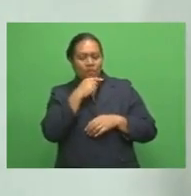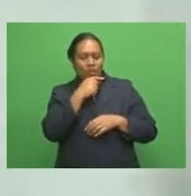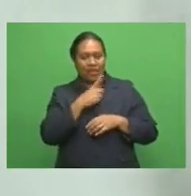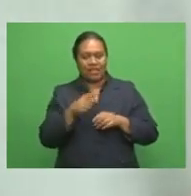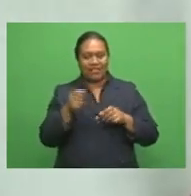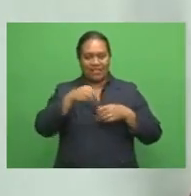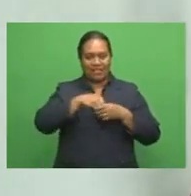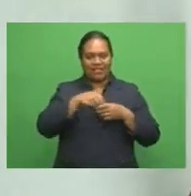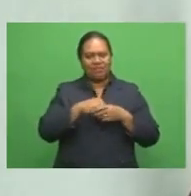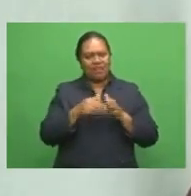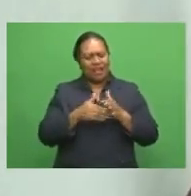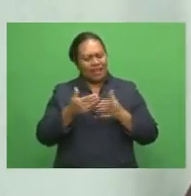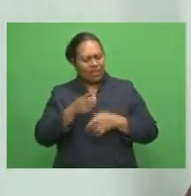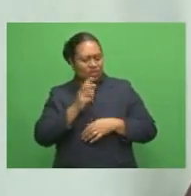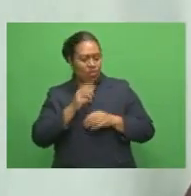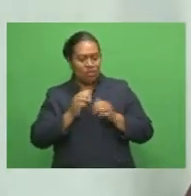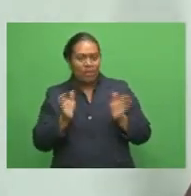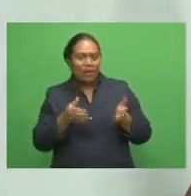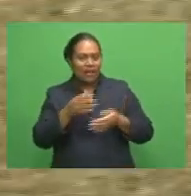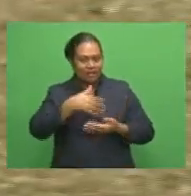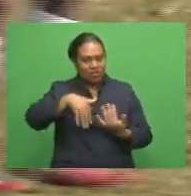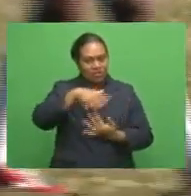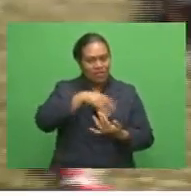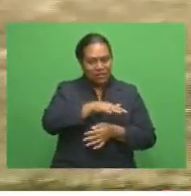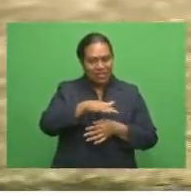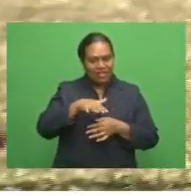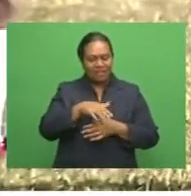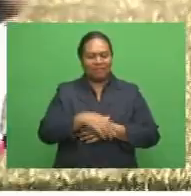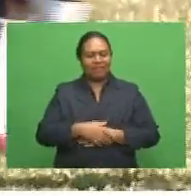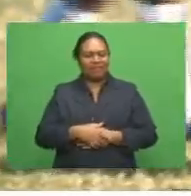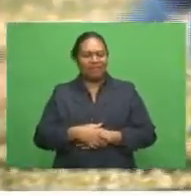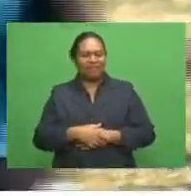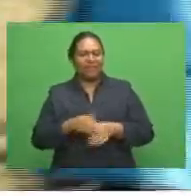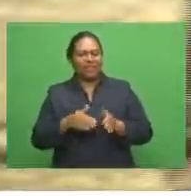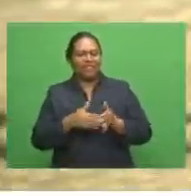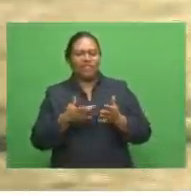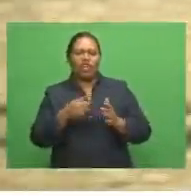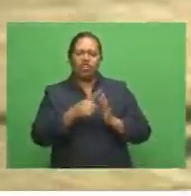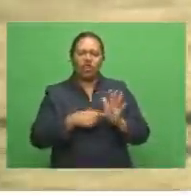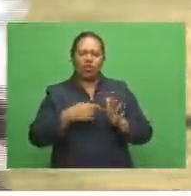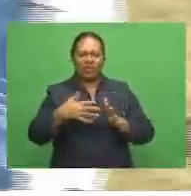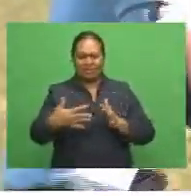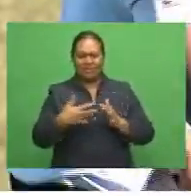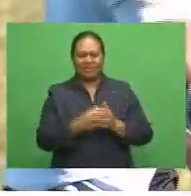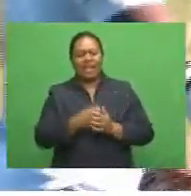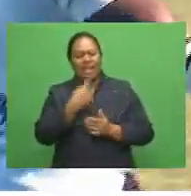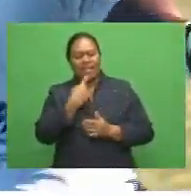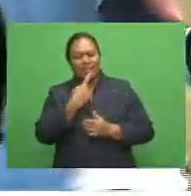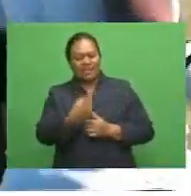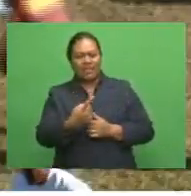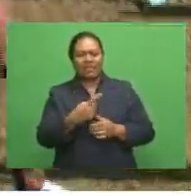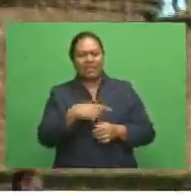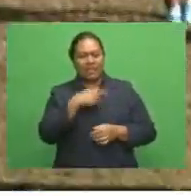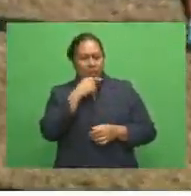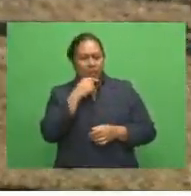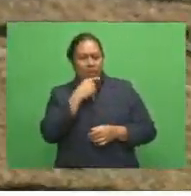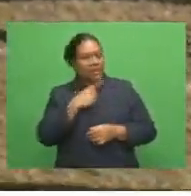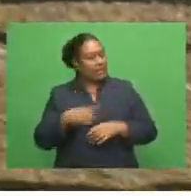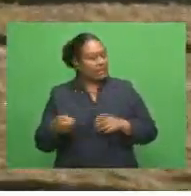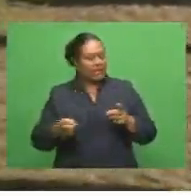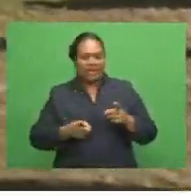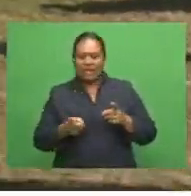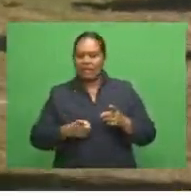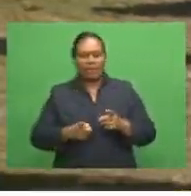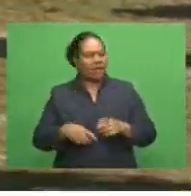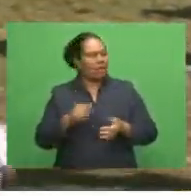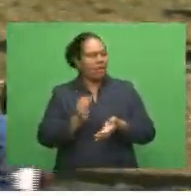a dream come true for me to play again, with them. Nanronga winger Choweli Lutumailangi says Vasarukuta is a disciplined player and